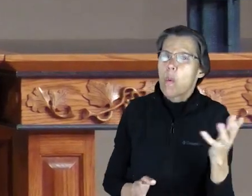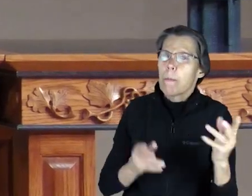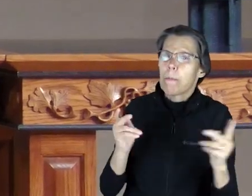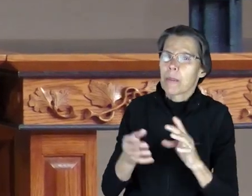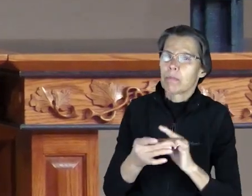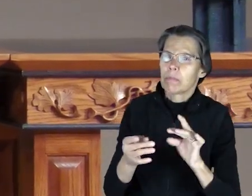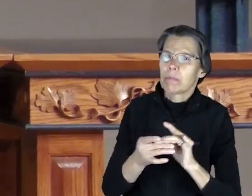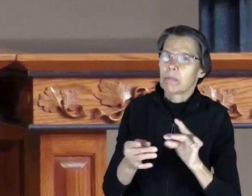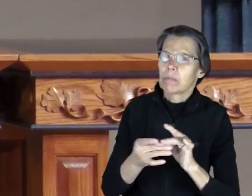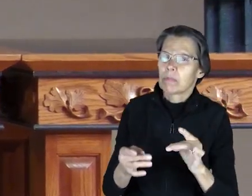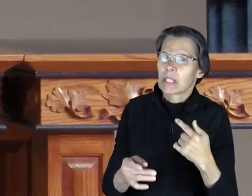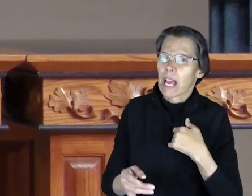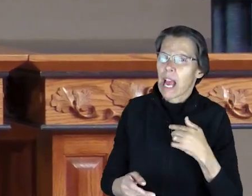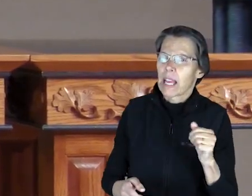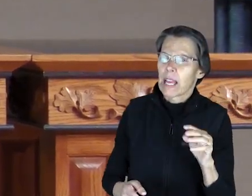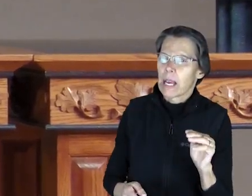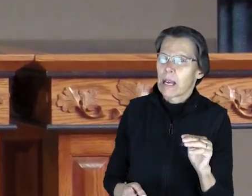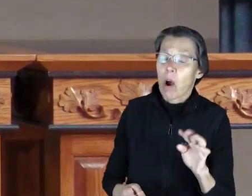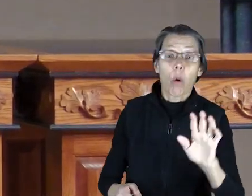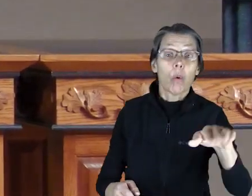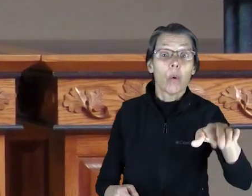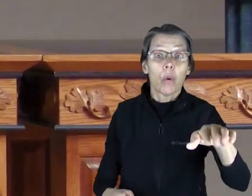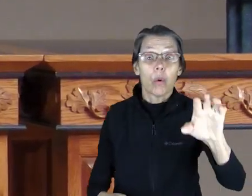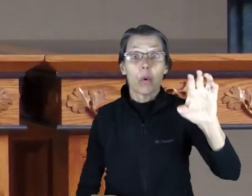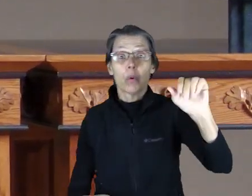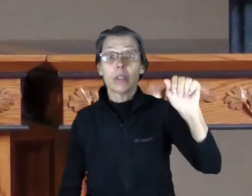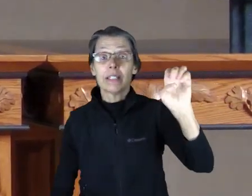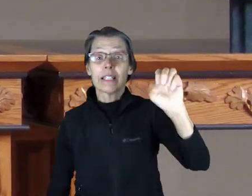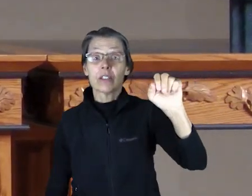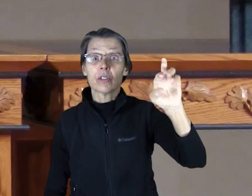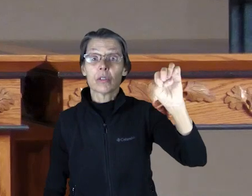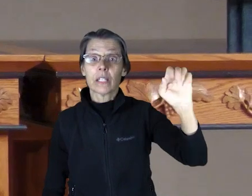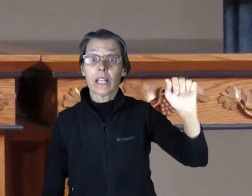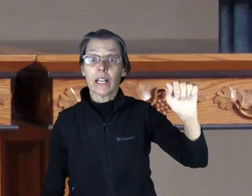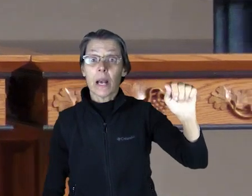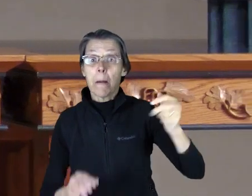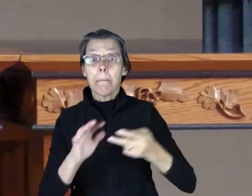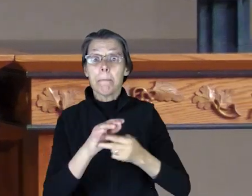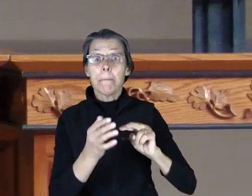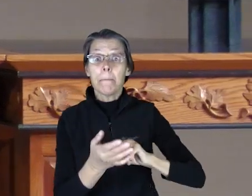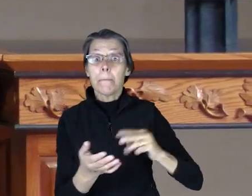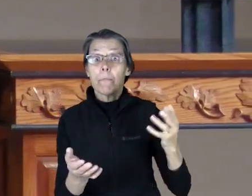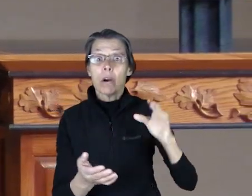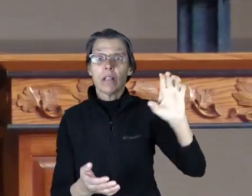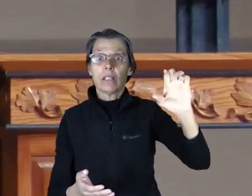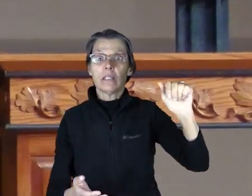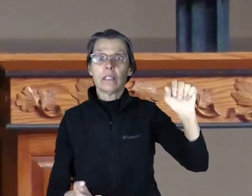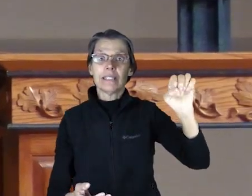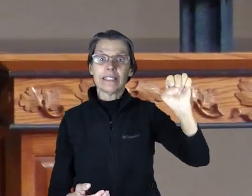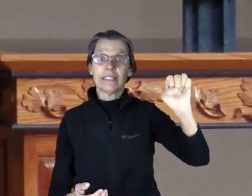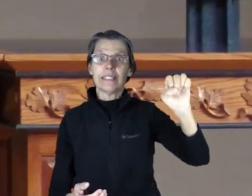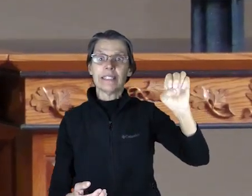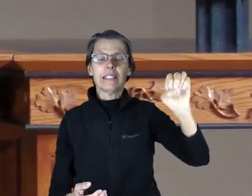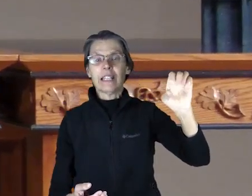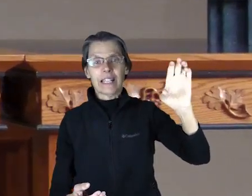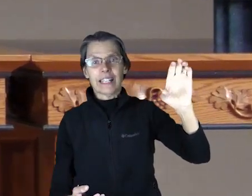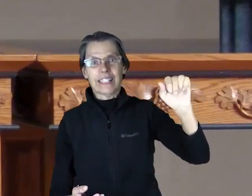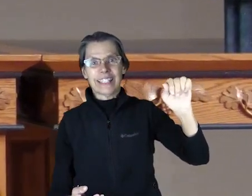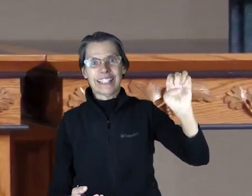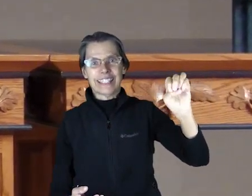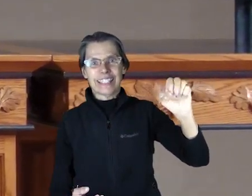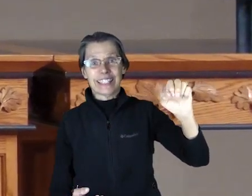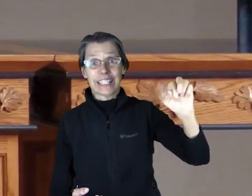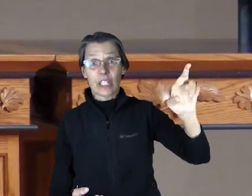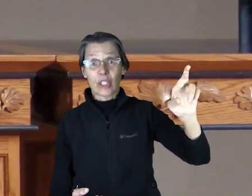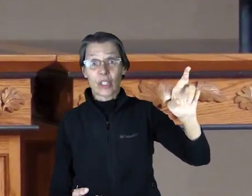Caesarea Philippi. By the way, if you look that up, Caesarea is the first name Caesar with an EA on the end.